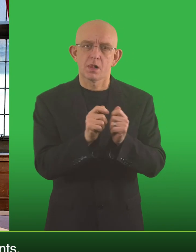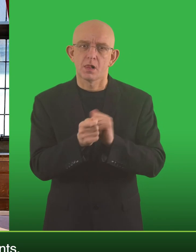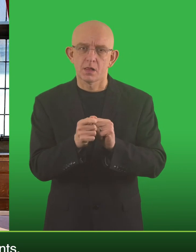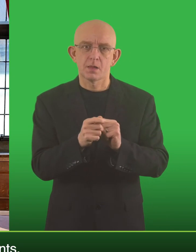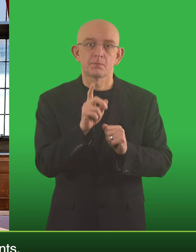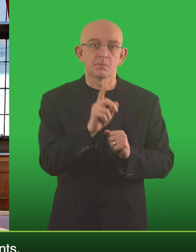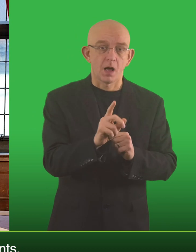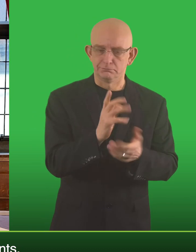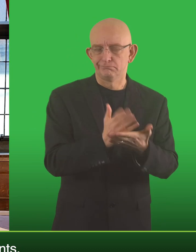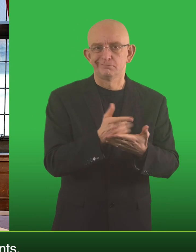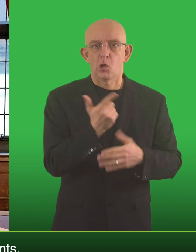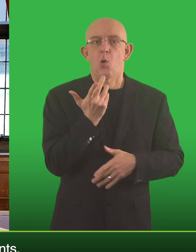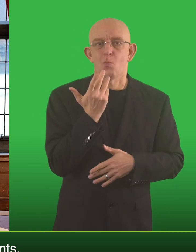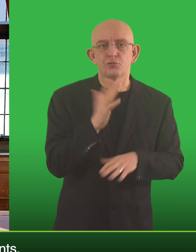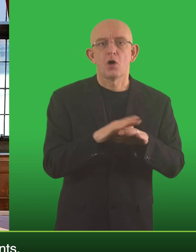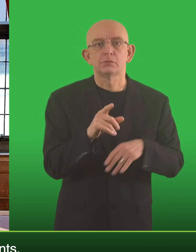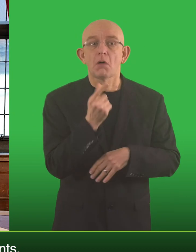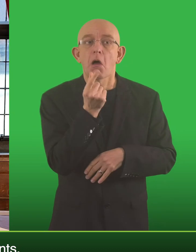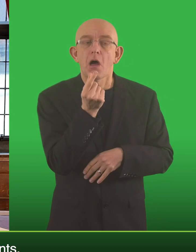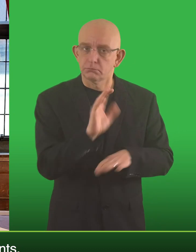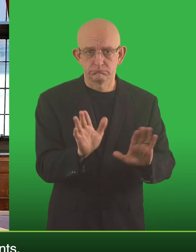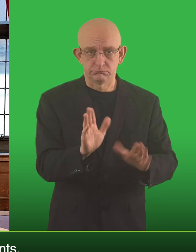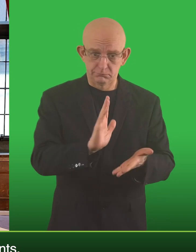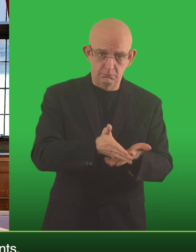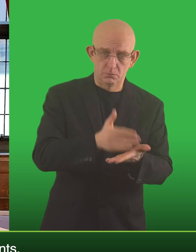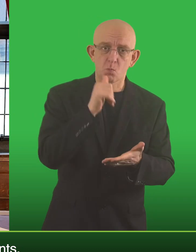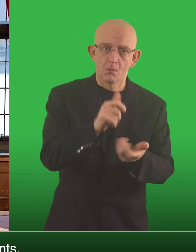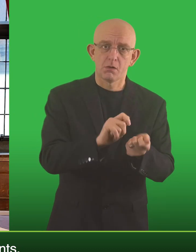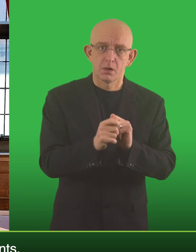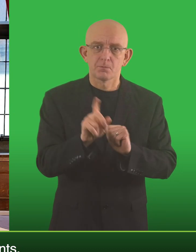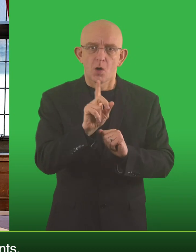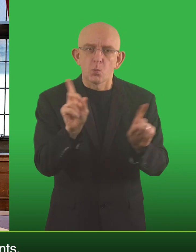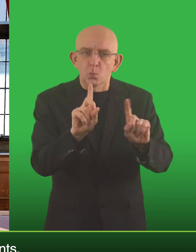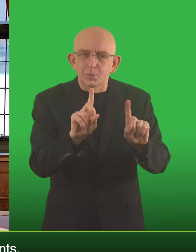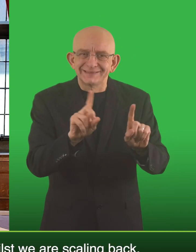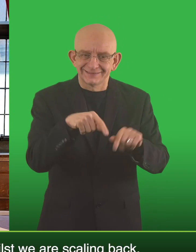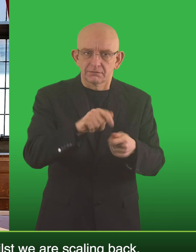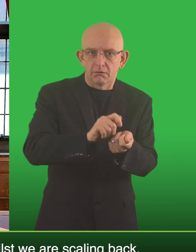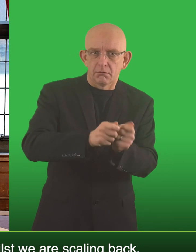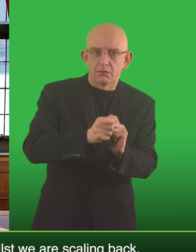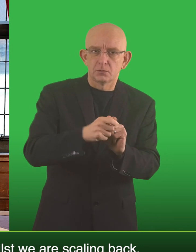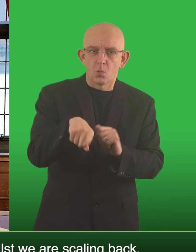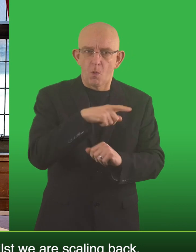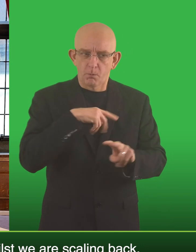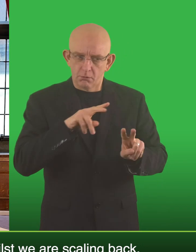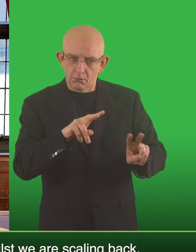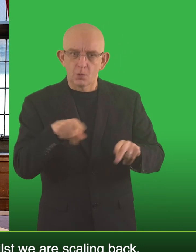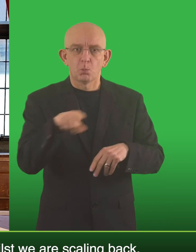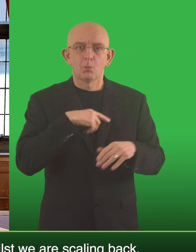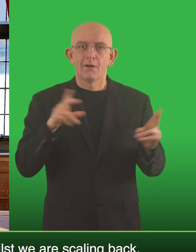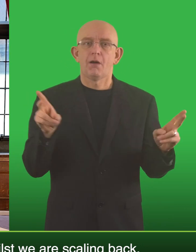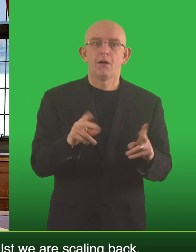There may be new variants. I figure there will be. It's a matter of when, not if. We just don't know how that